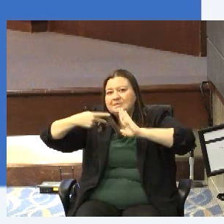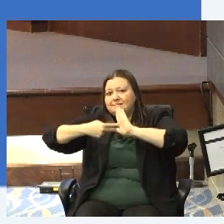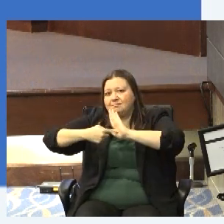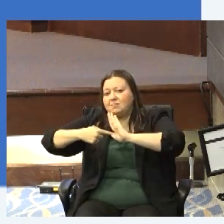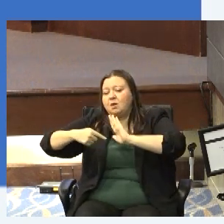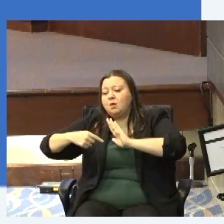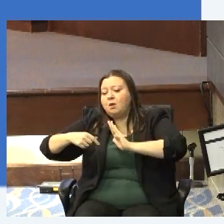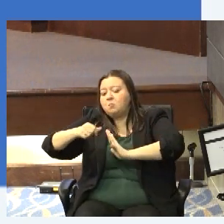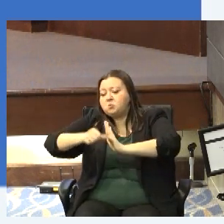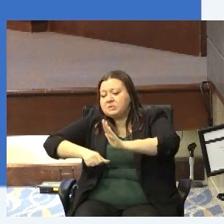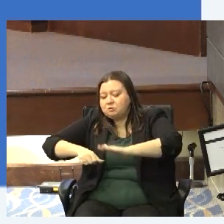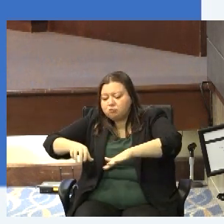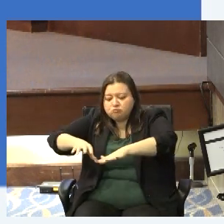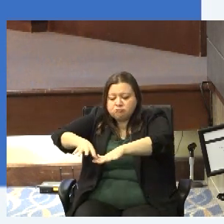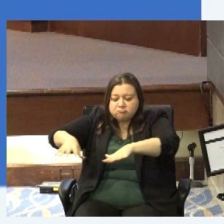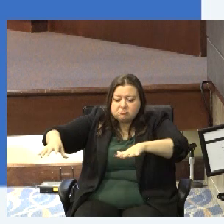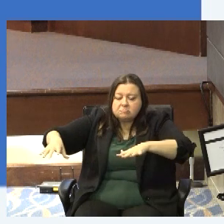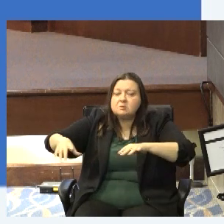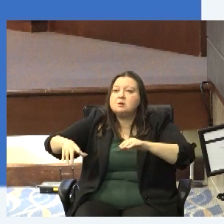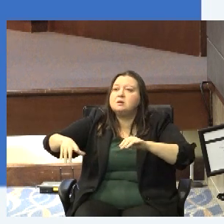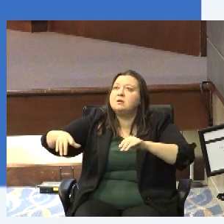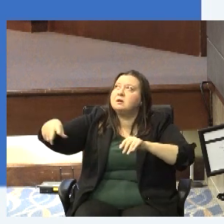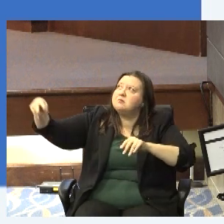when we're doing a procedure on one of our animals,